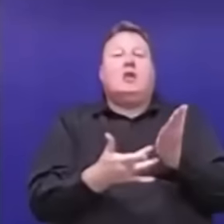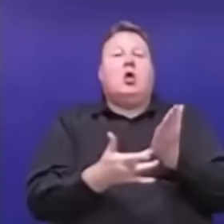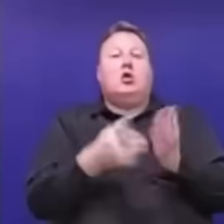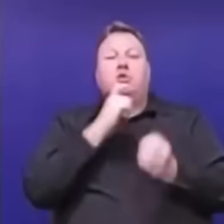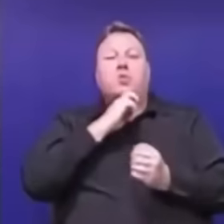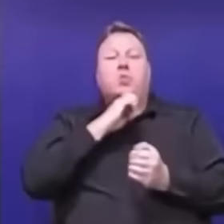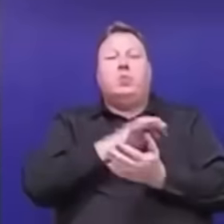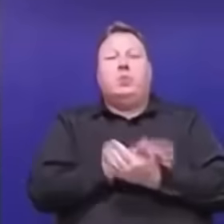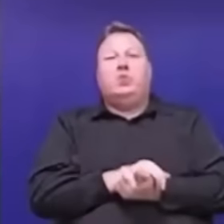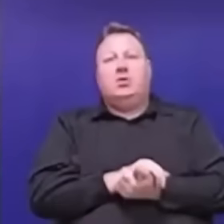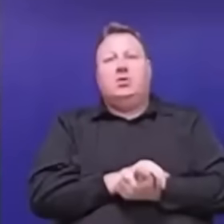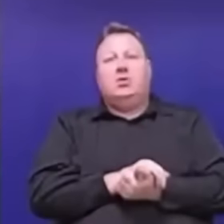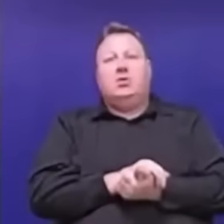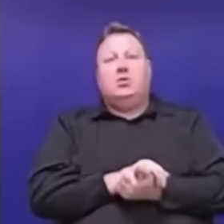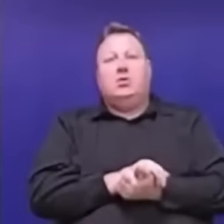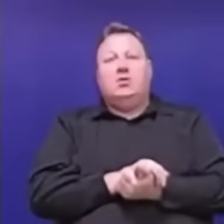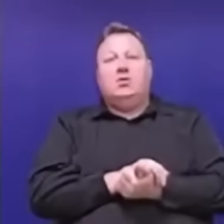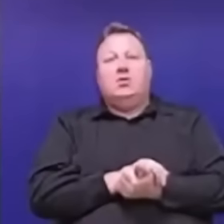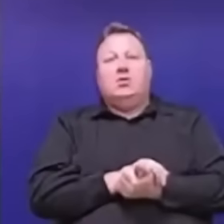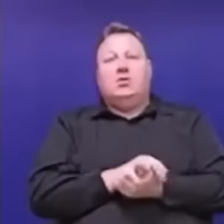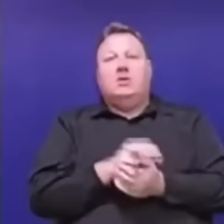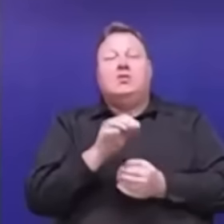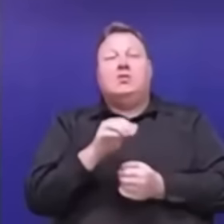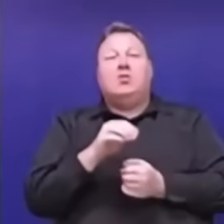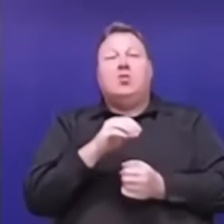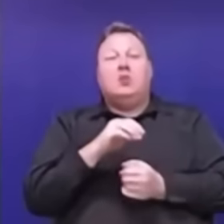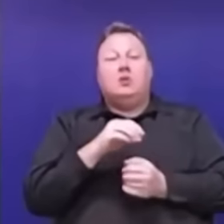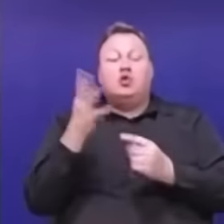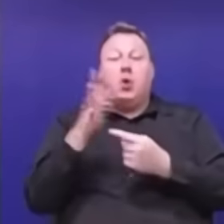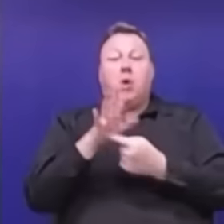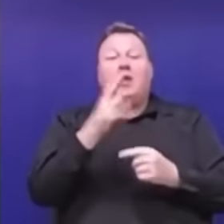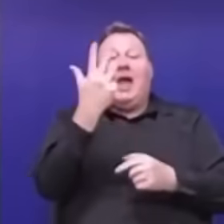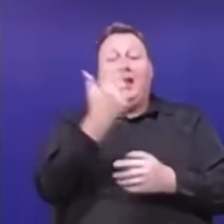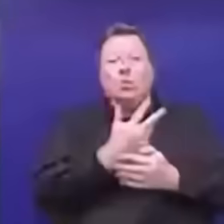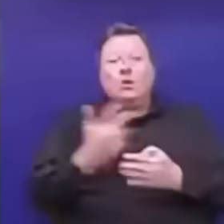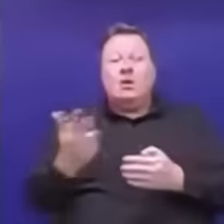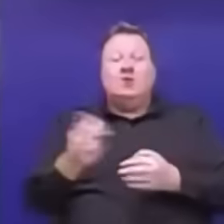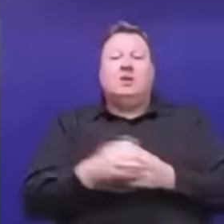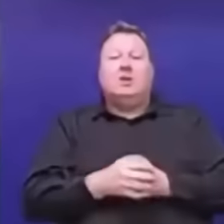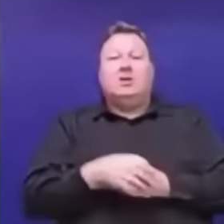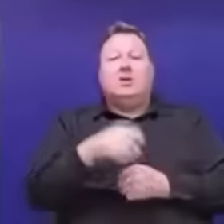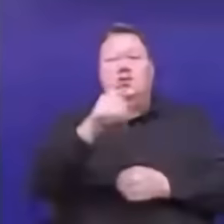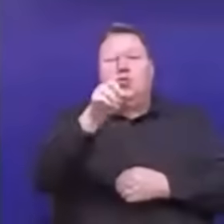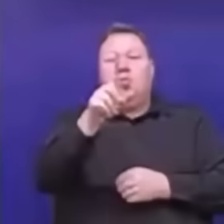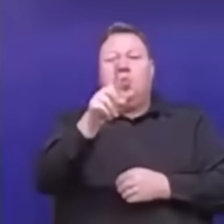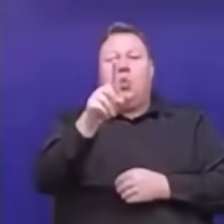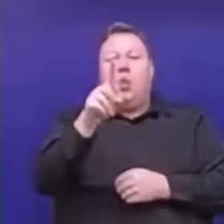therefore little wonder that within just 8 weeks, a total of